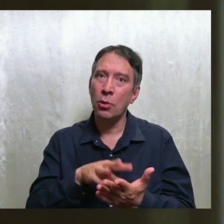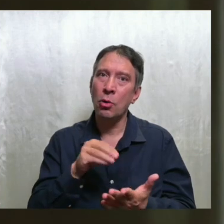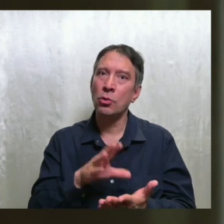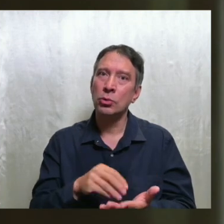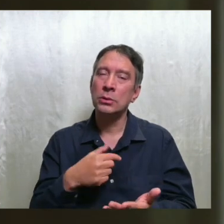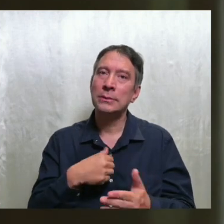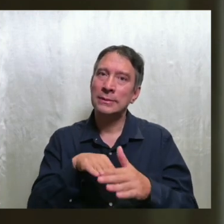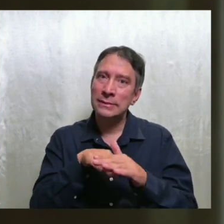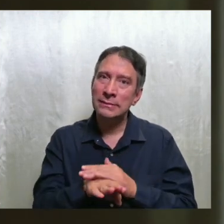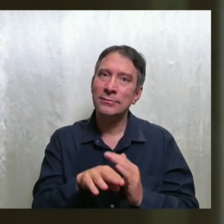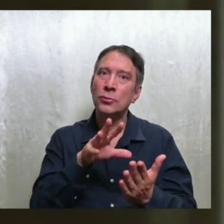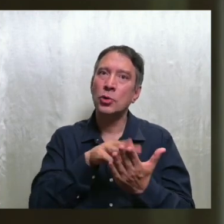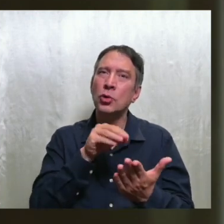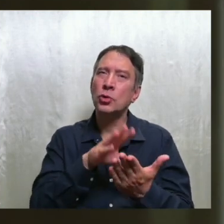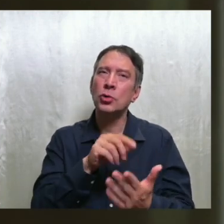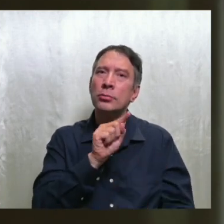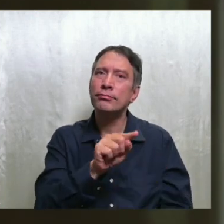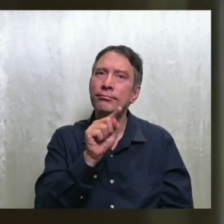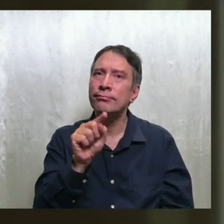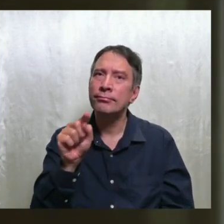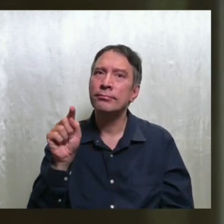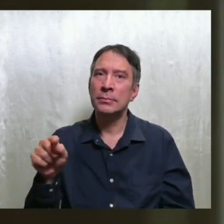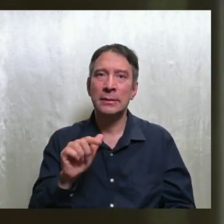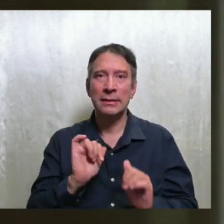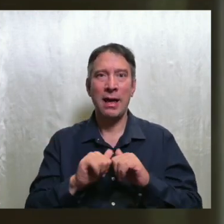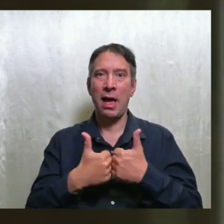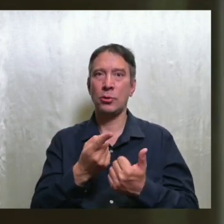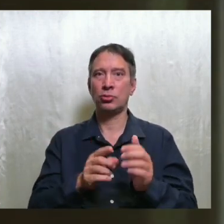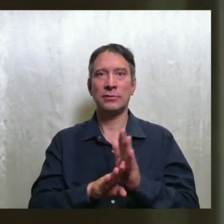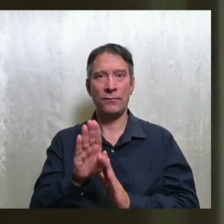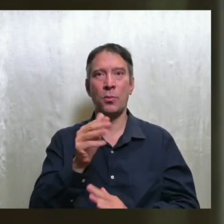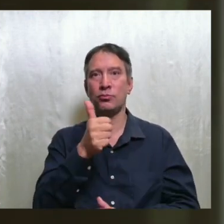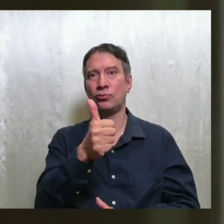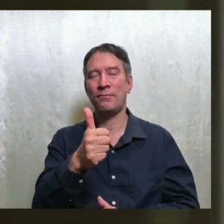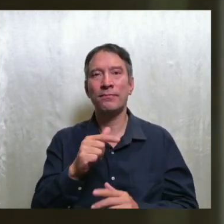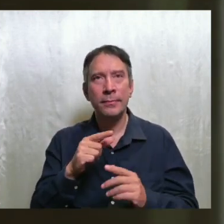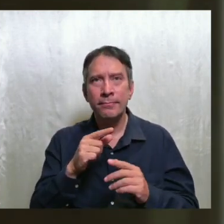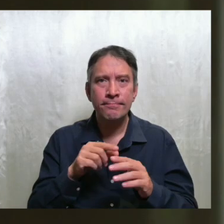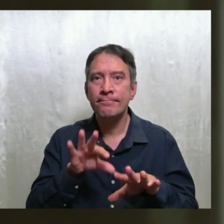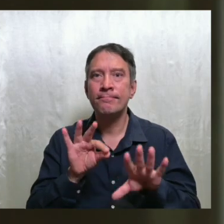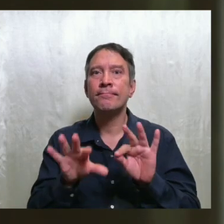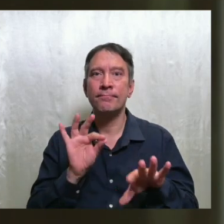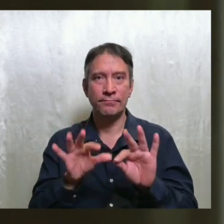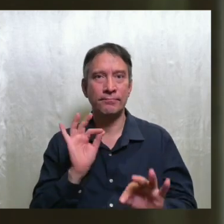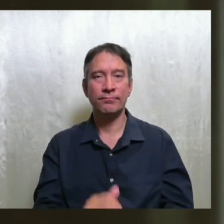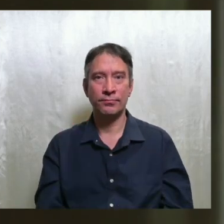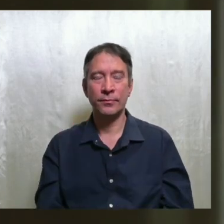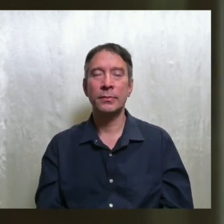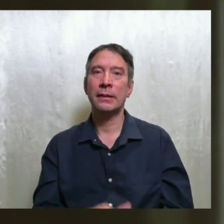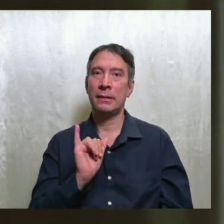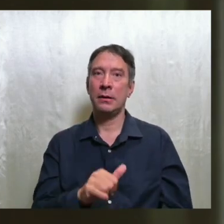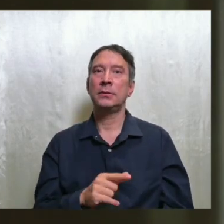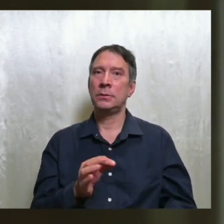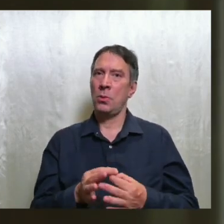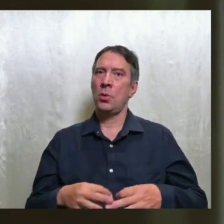actually learn? And these two factors are actually crucial. And there are a lot of technology tools that have